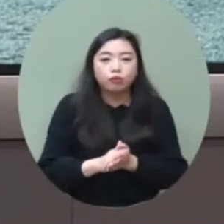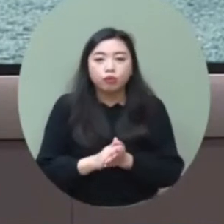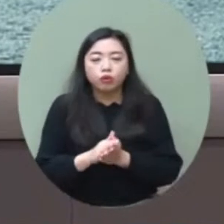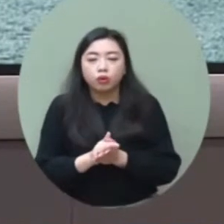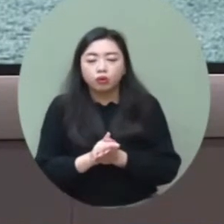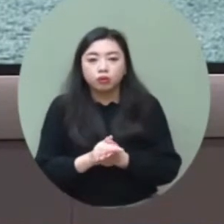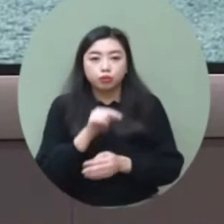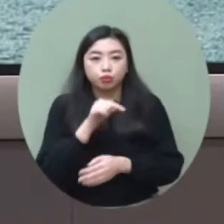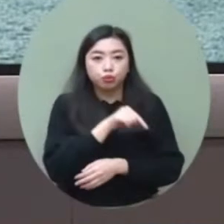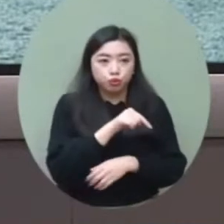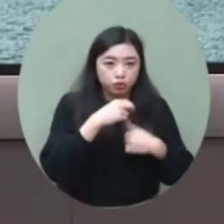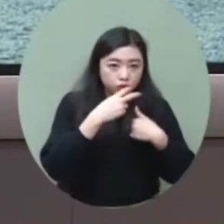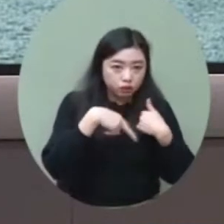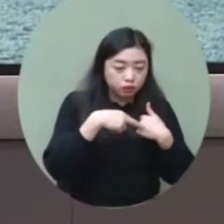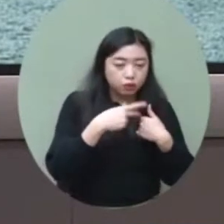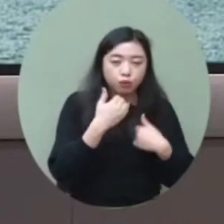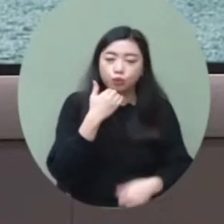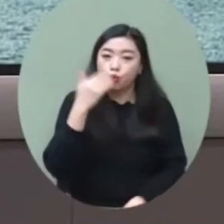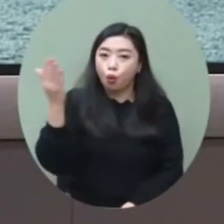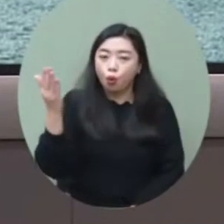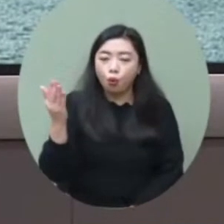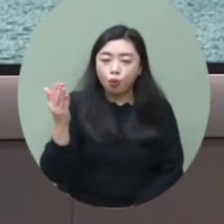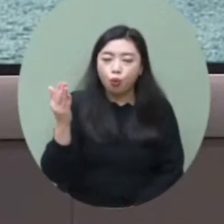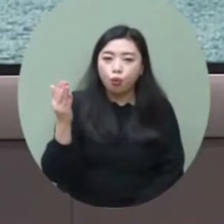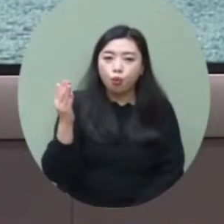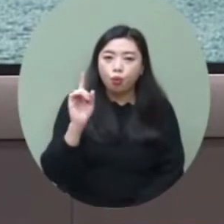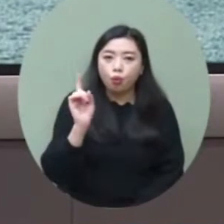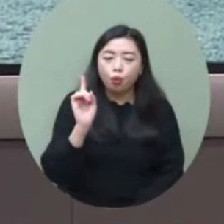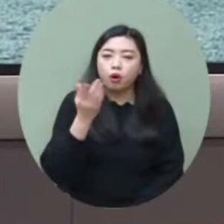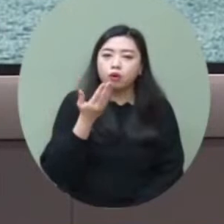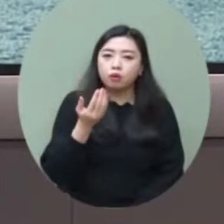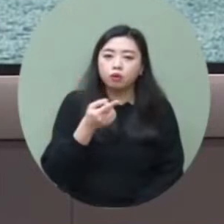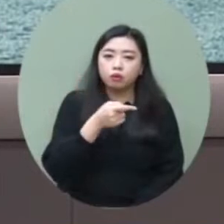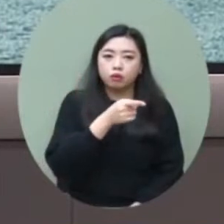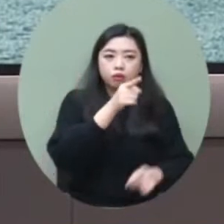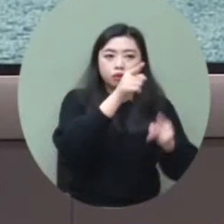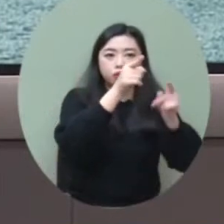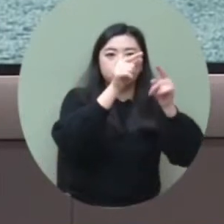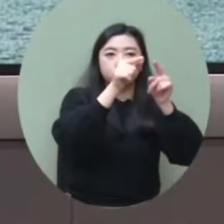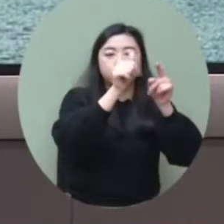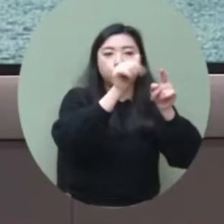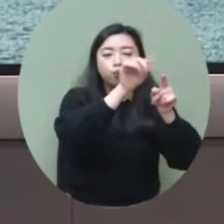and